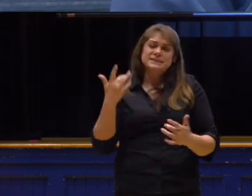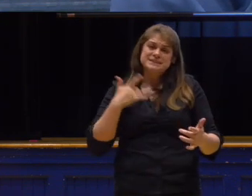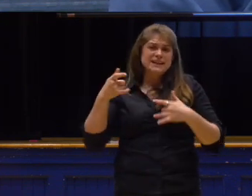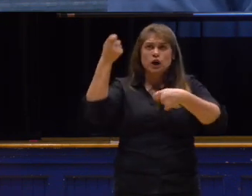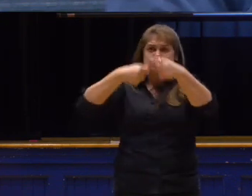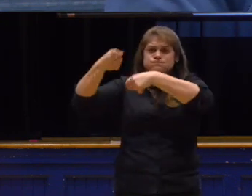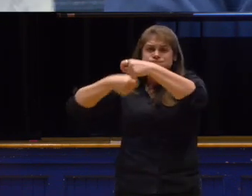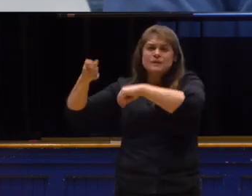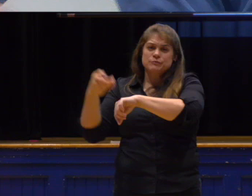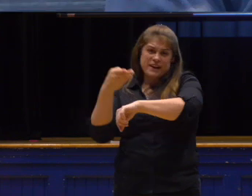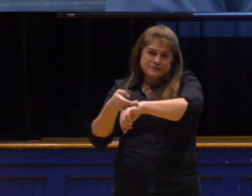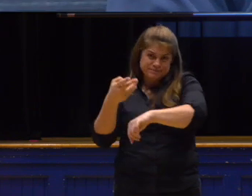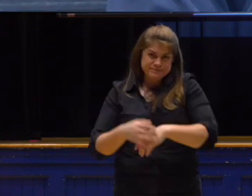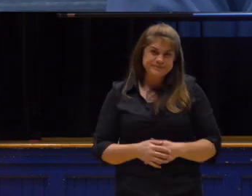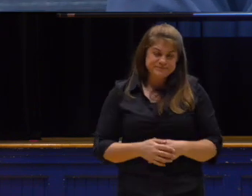done.